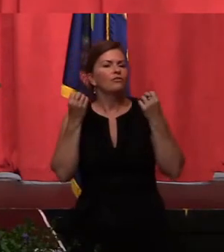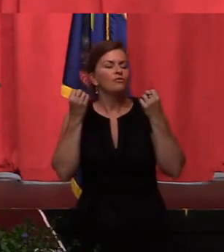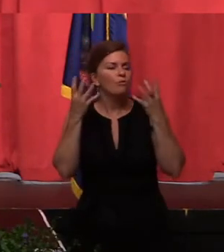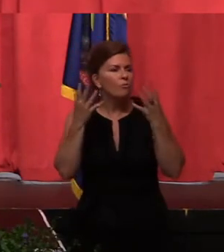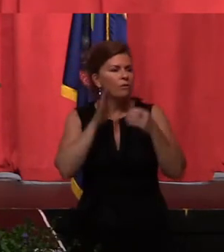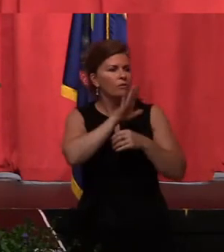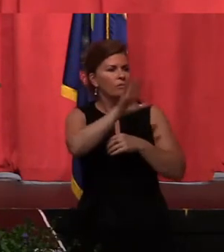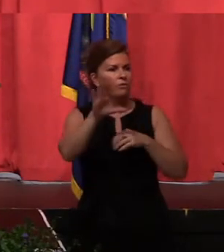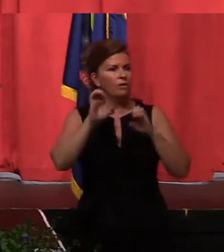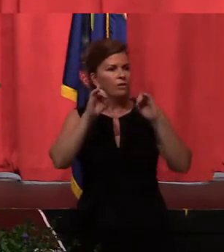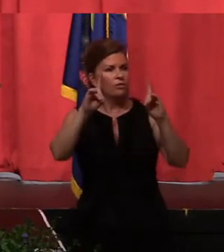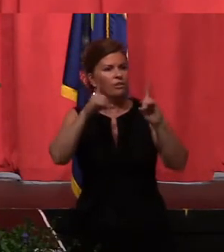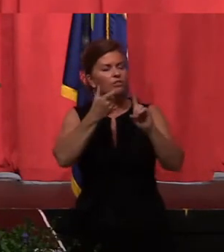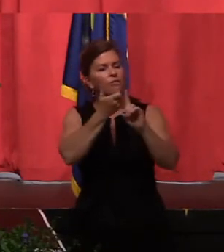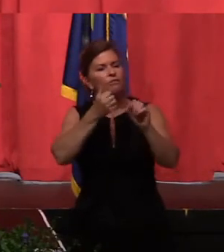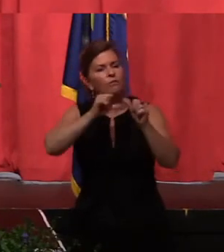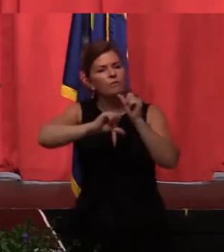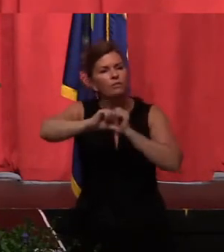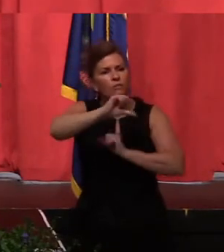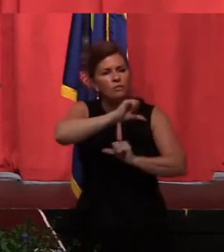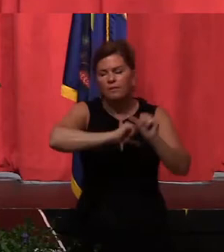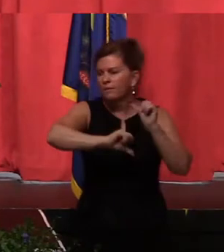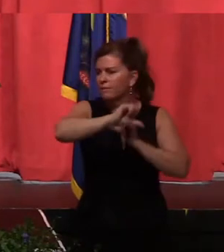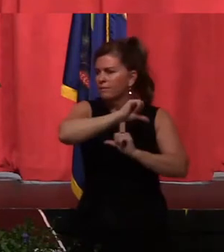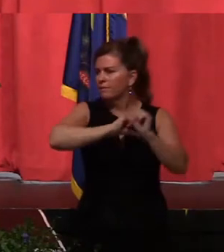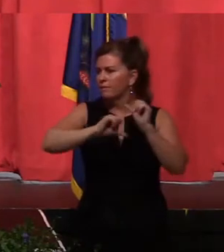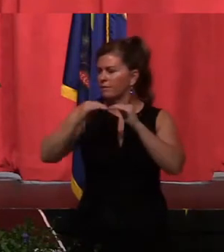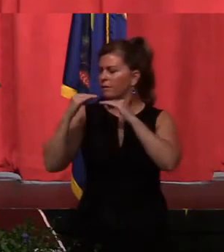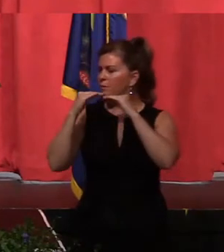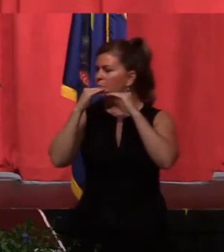other, from your peers, from your classmates.